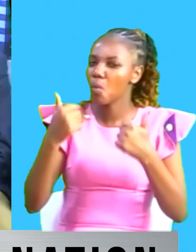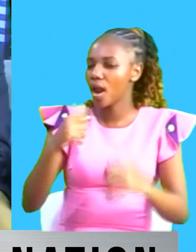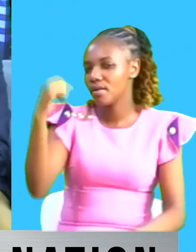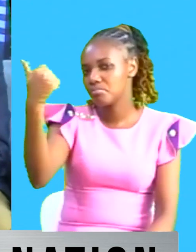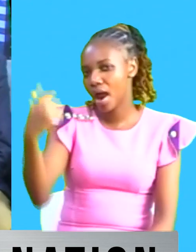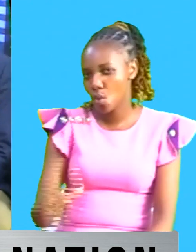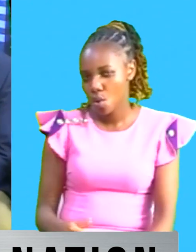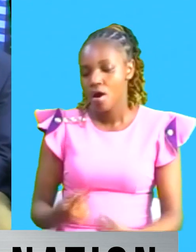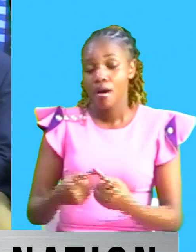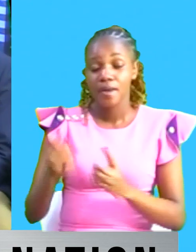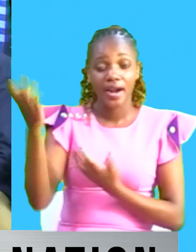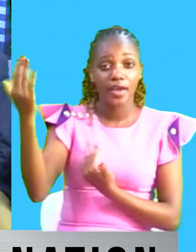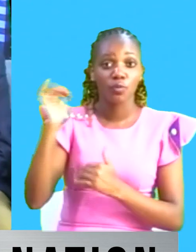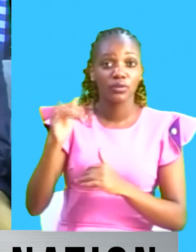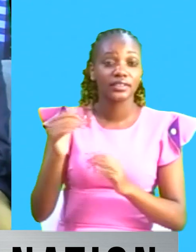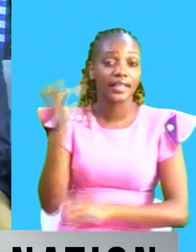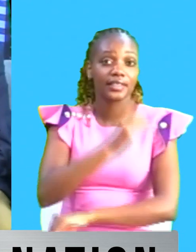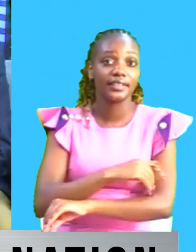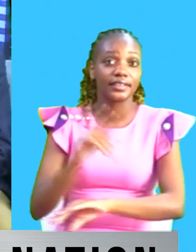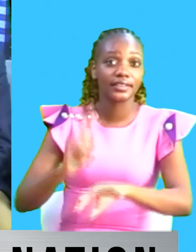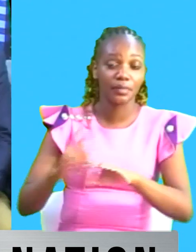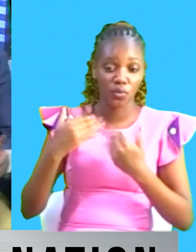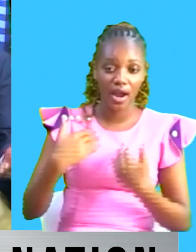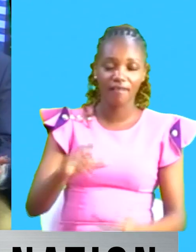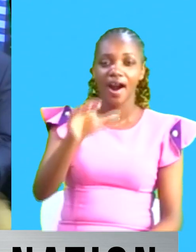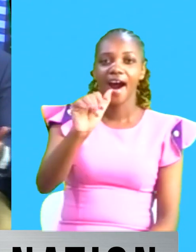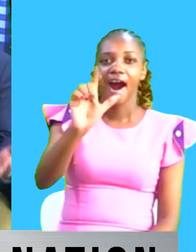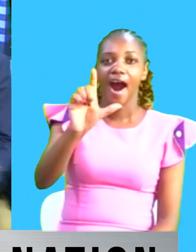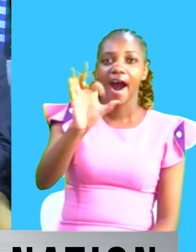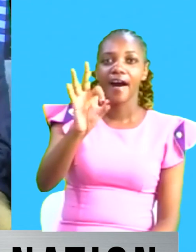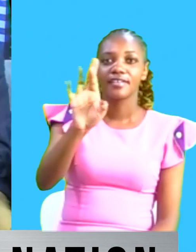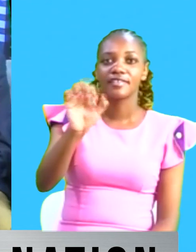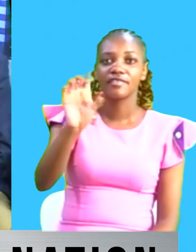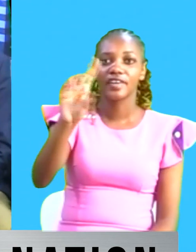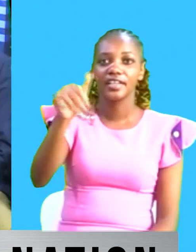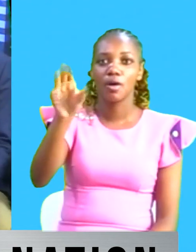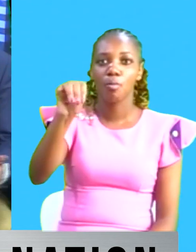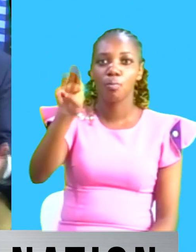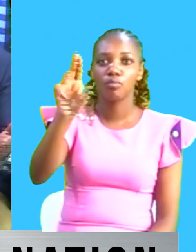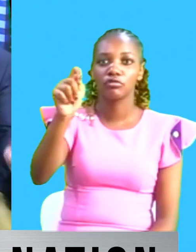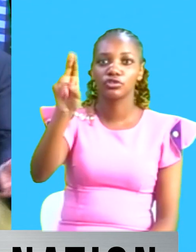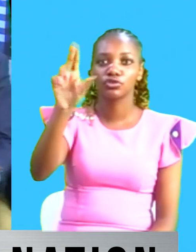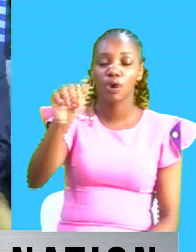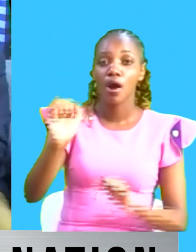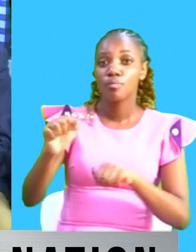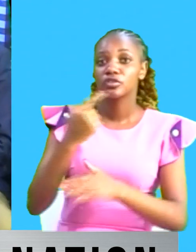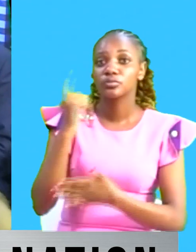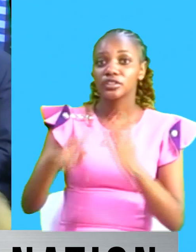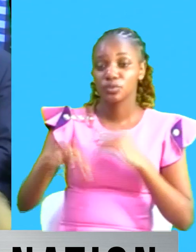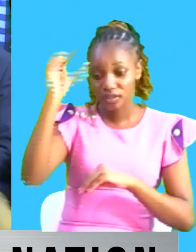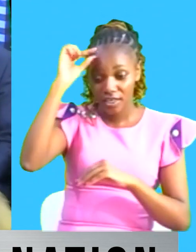hope those were the days when Alfred Mutua used to exist, and maybe he would have participated in saying that even serikali pia